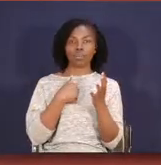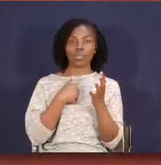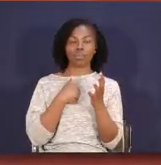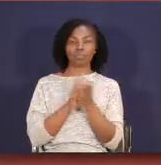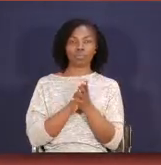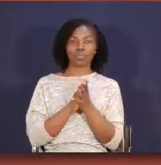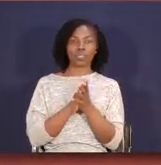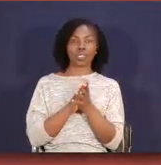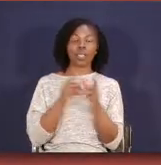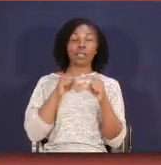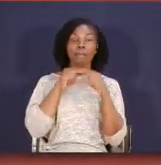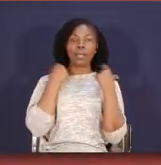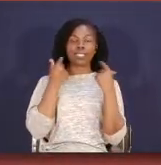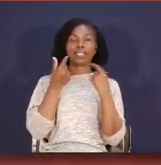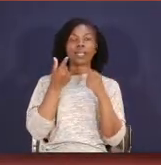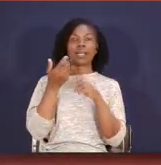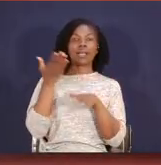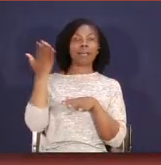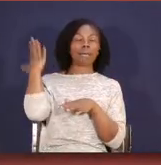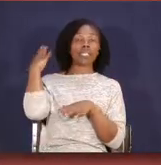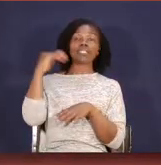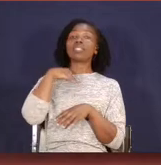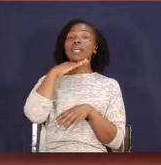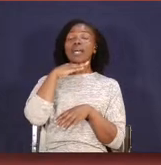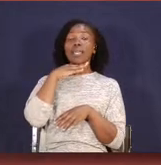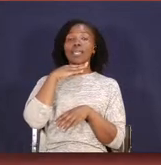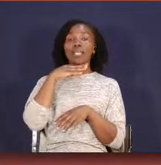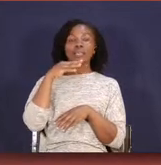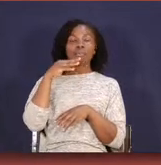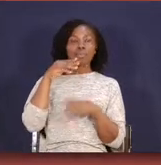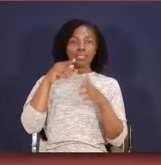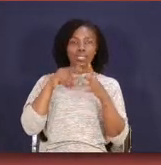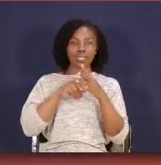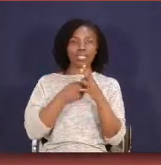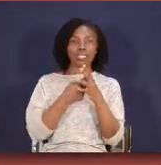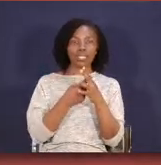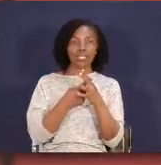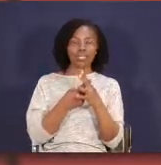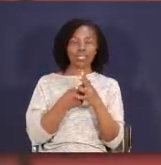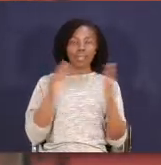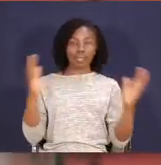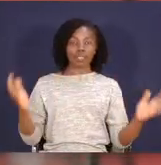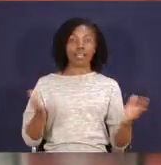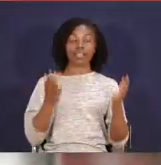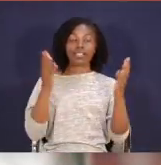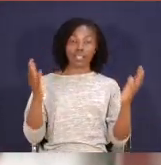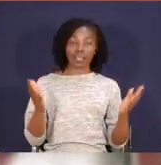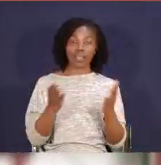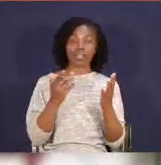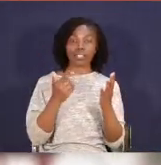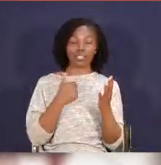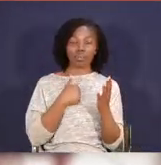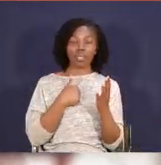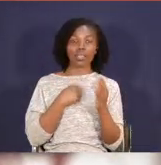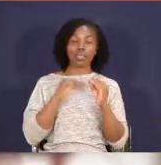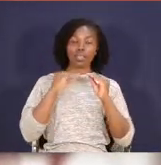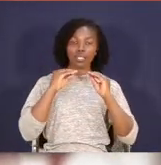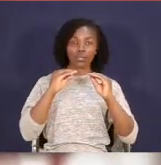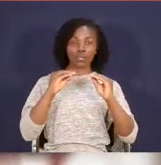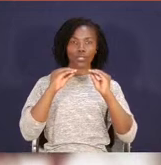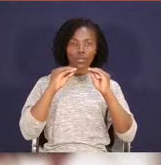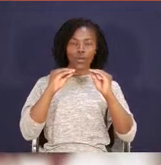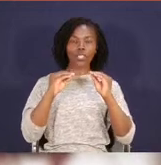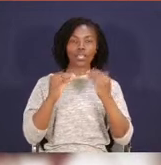with the Lord, our pastor then, identified Pastor Ambrose. It's very interesting. And then, you know, mentoring